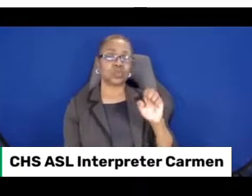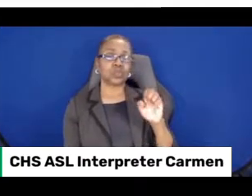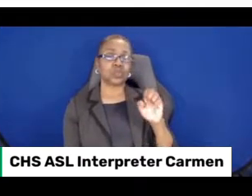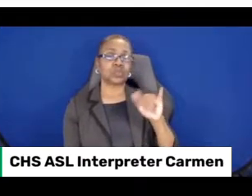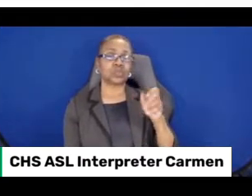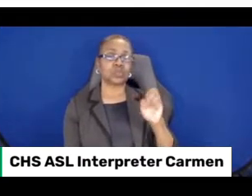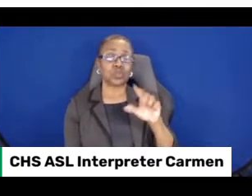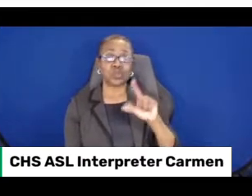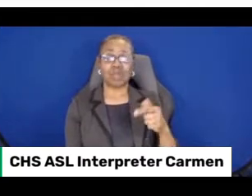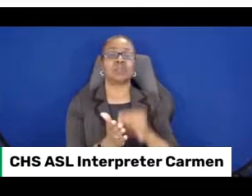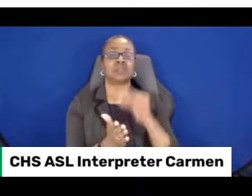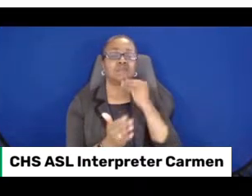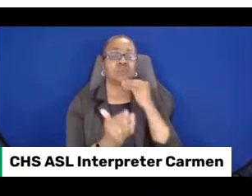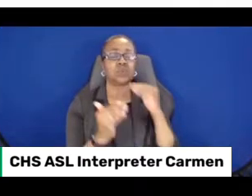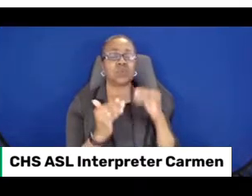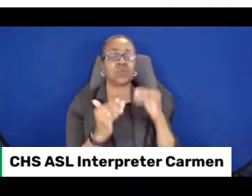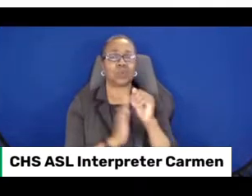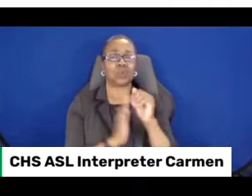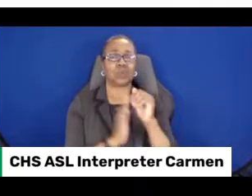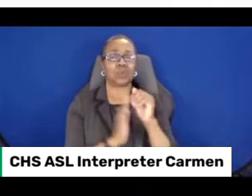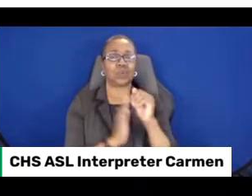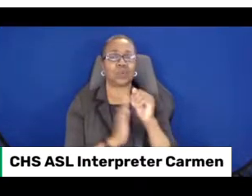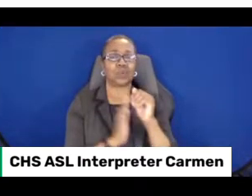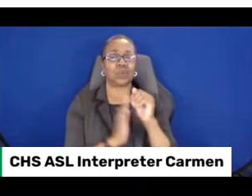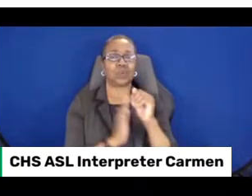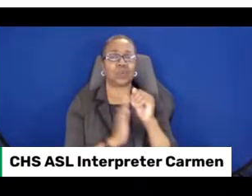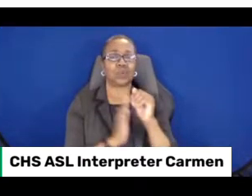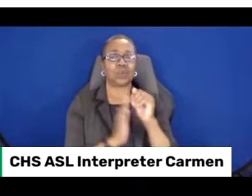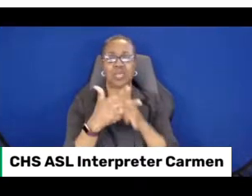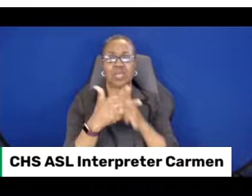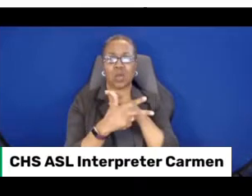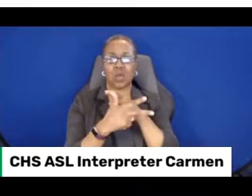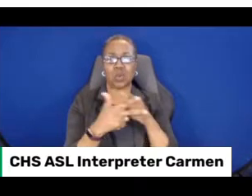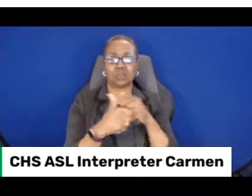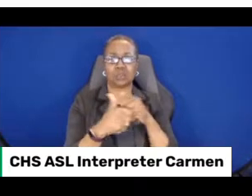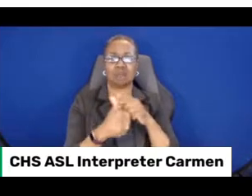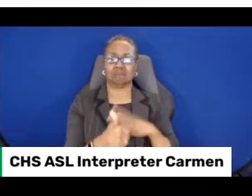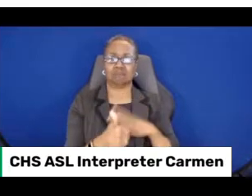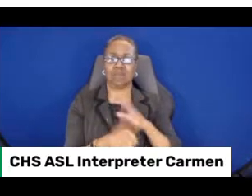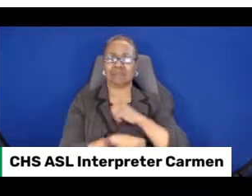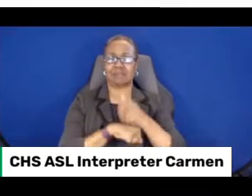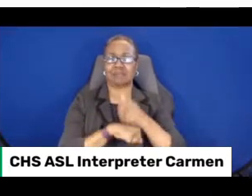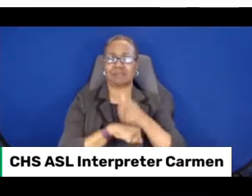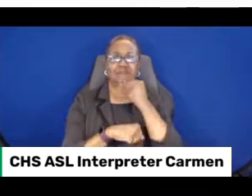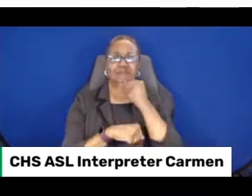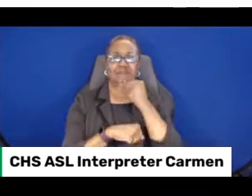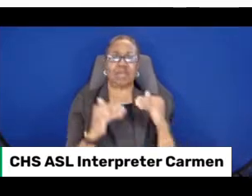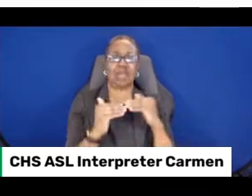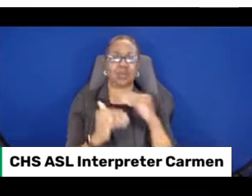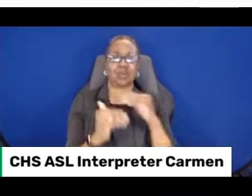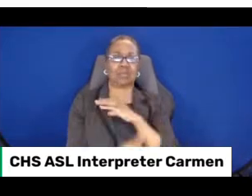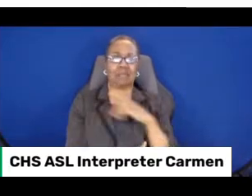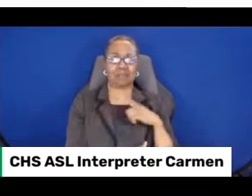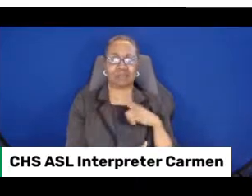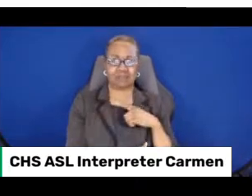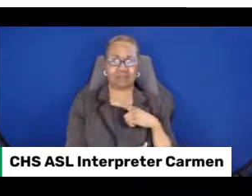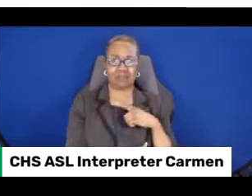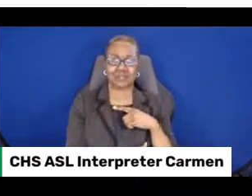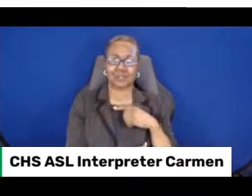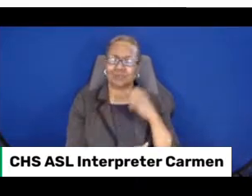3 main goals. So one is formally establishing a Food Equity Council. And so woohoo, we did that